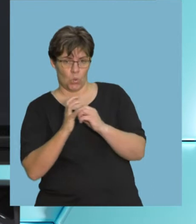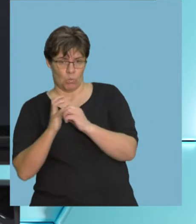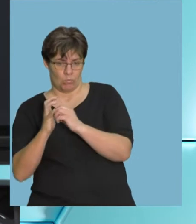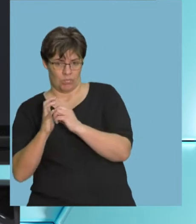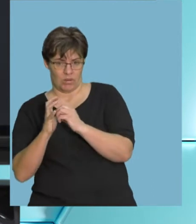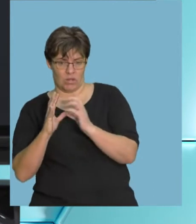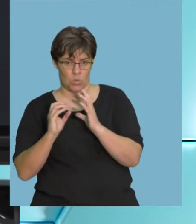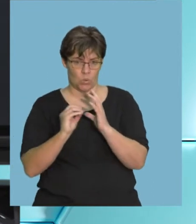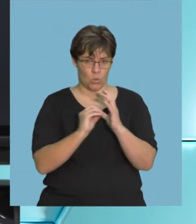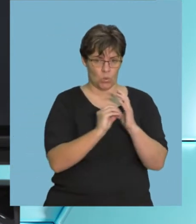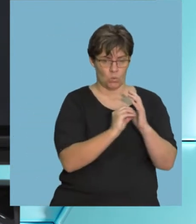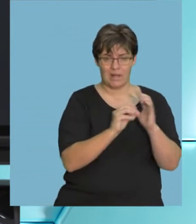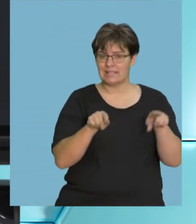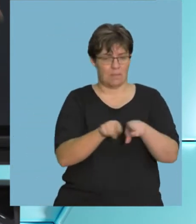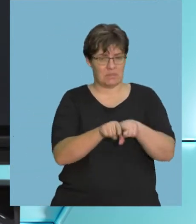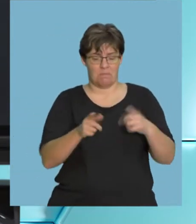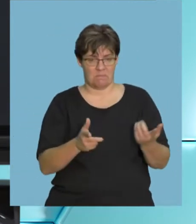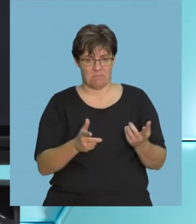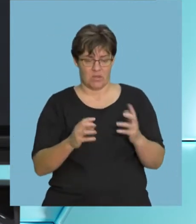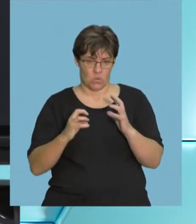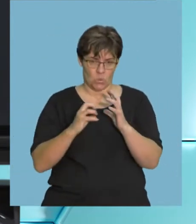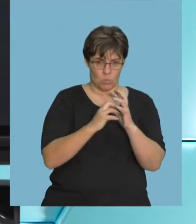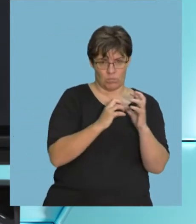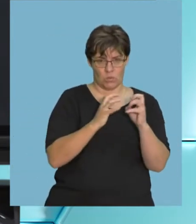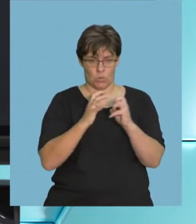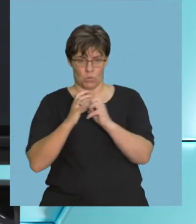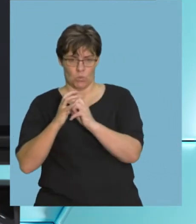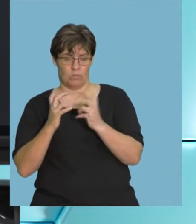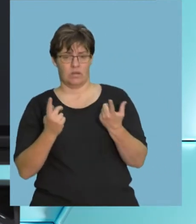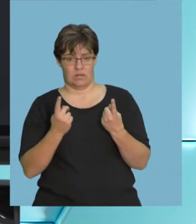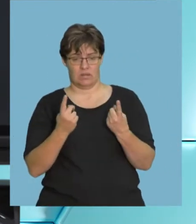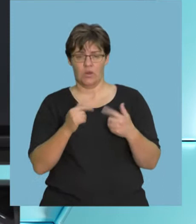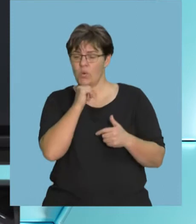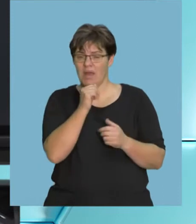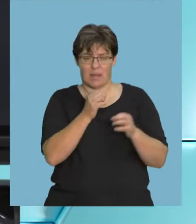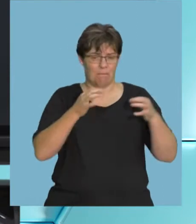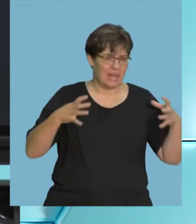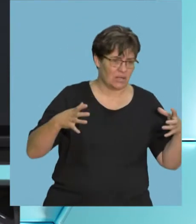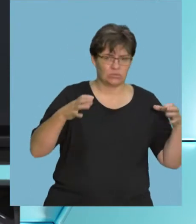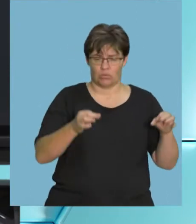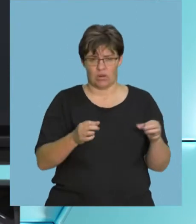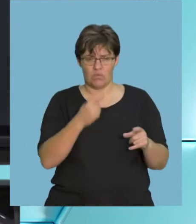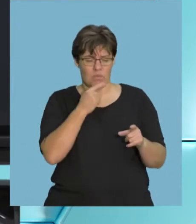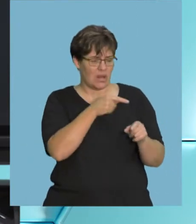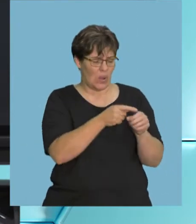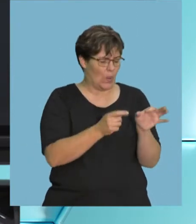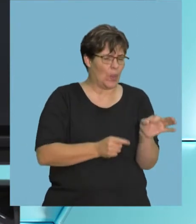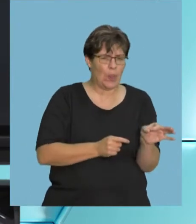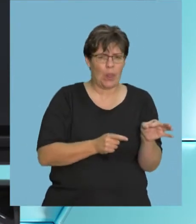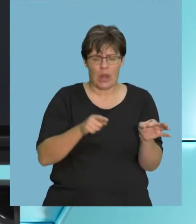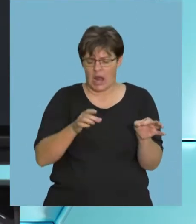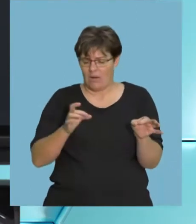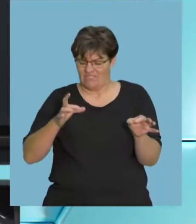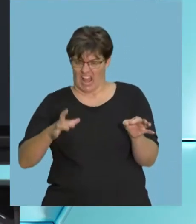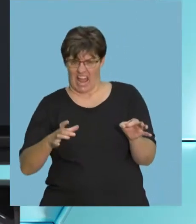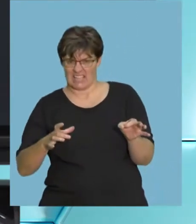the idea is that these two, they exert a force on each other, irrespective of size. Whether magnet